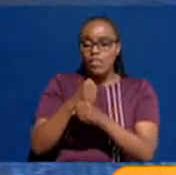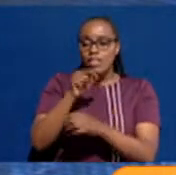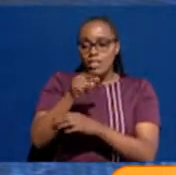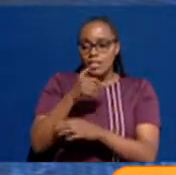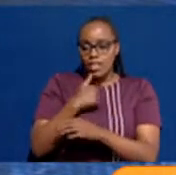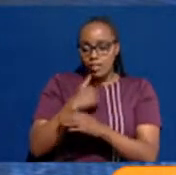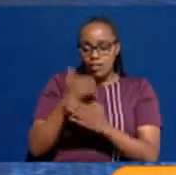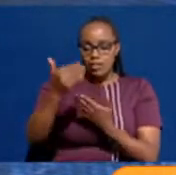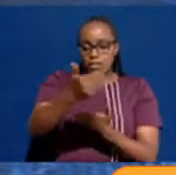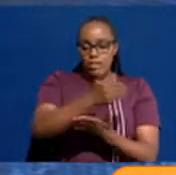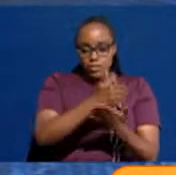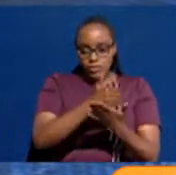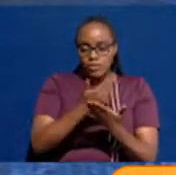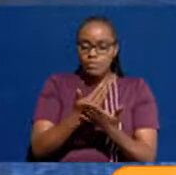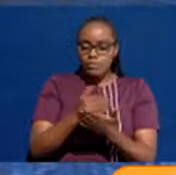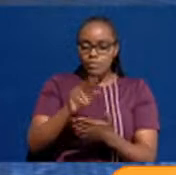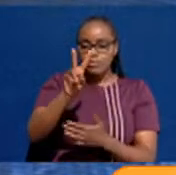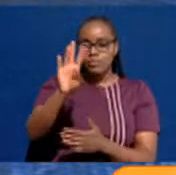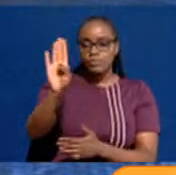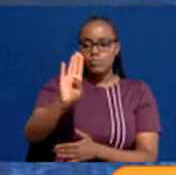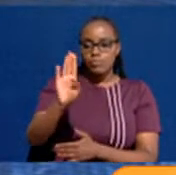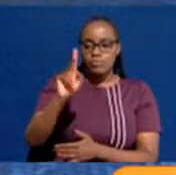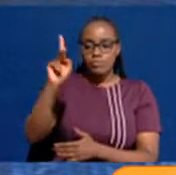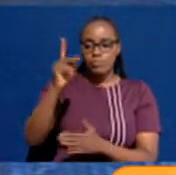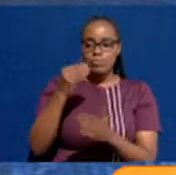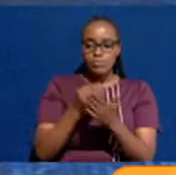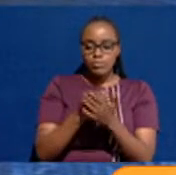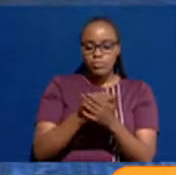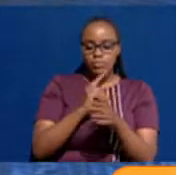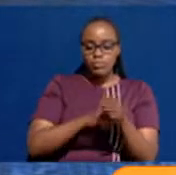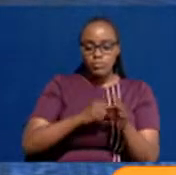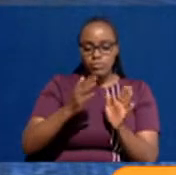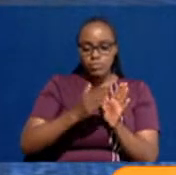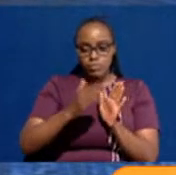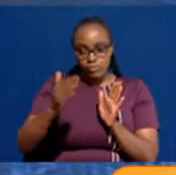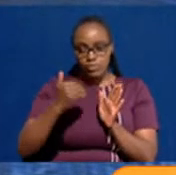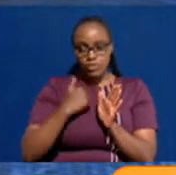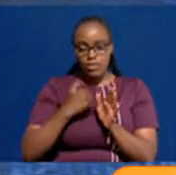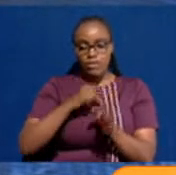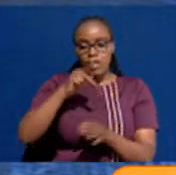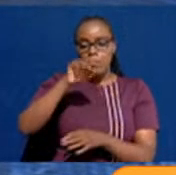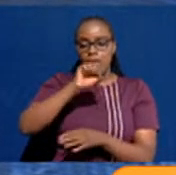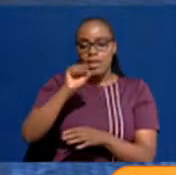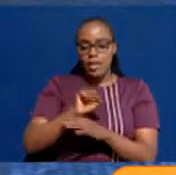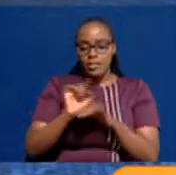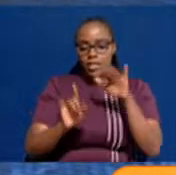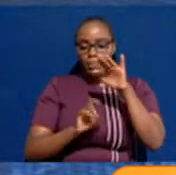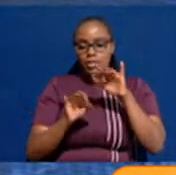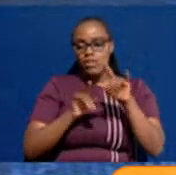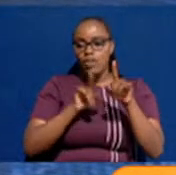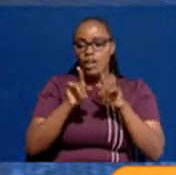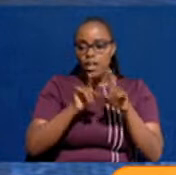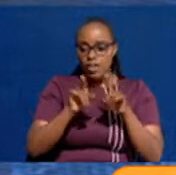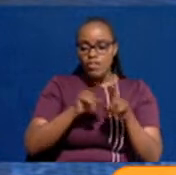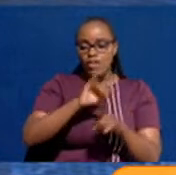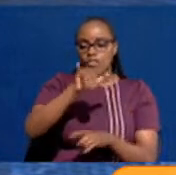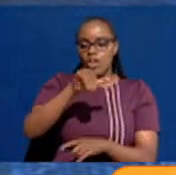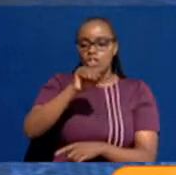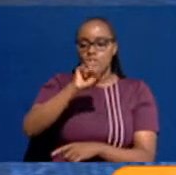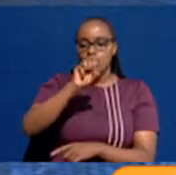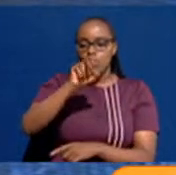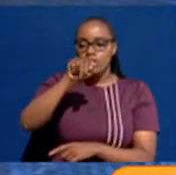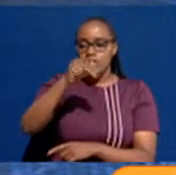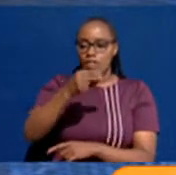in revenue collection of 2 billion Kenya shillings during that period. Now, the PS in the Ministry of Roads, Joseph Mbugua, hopes